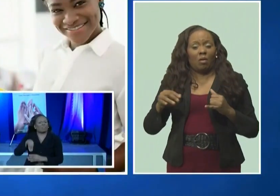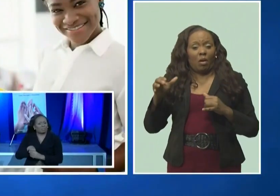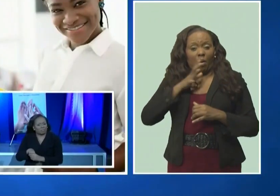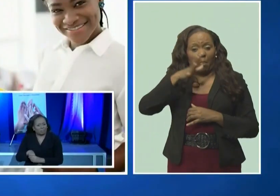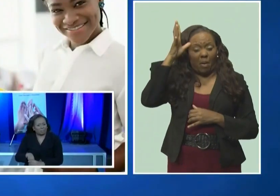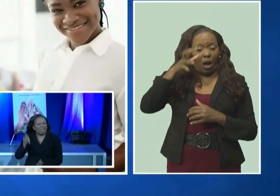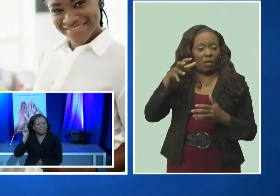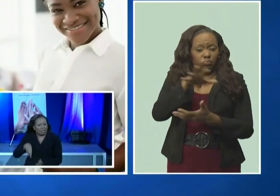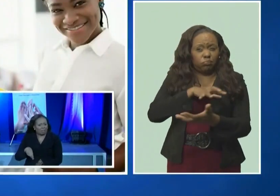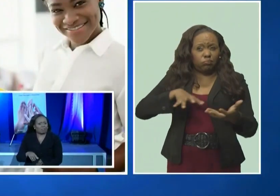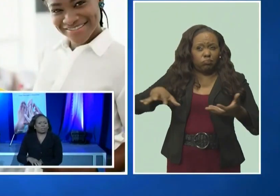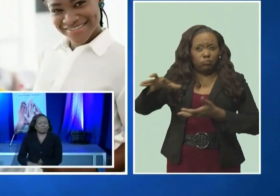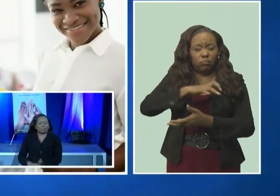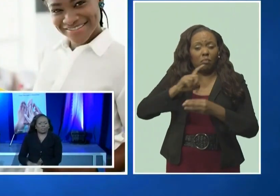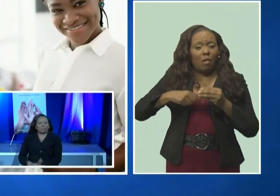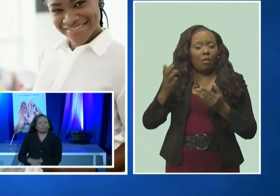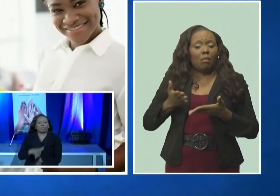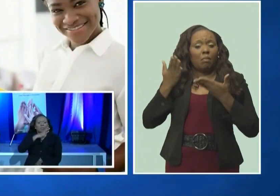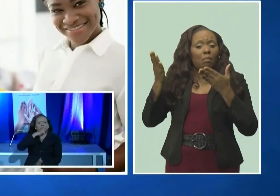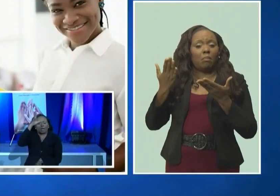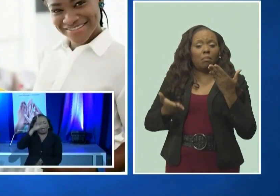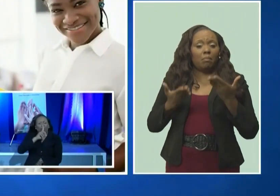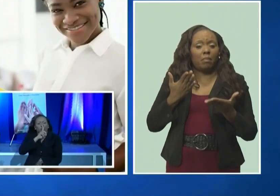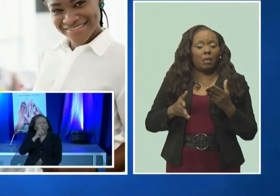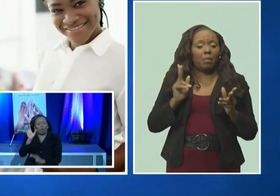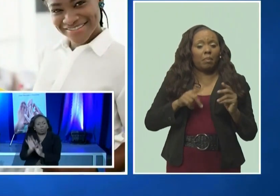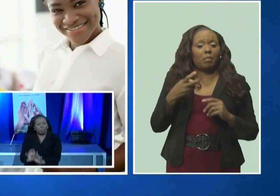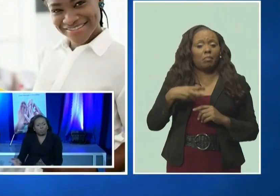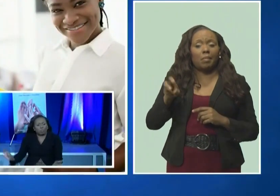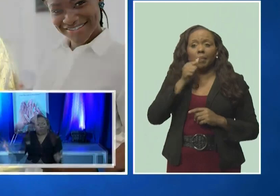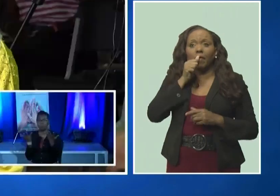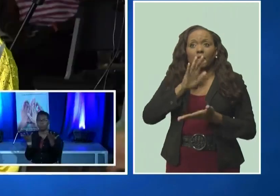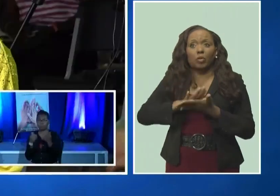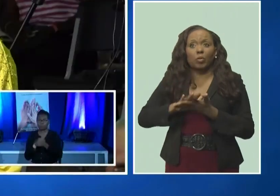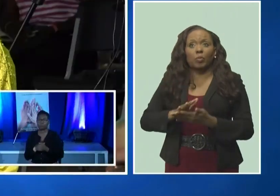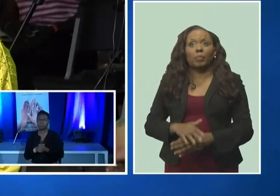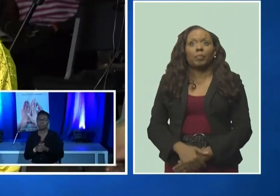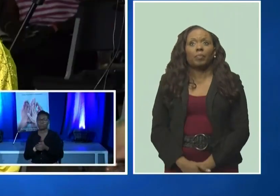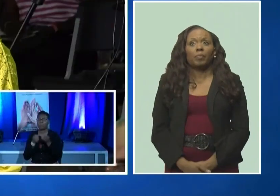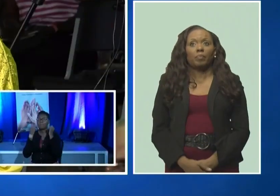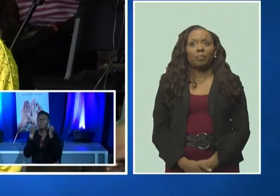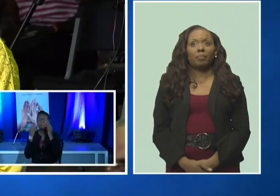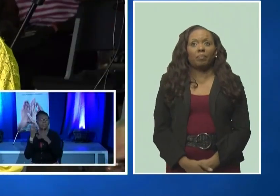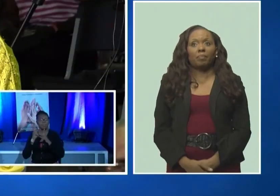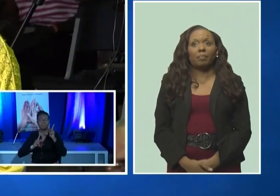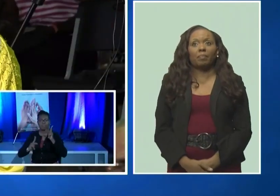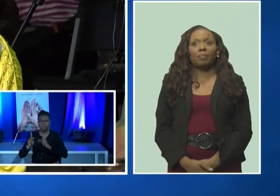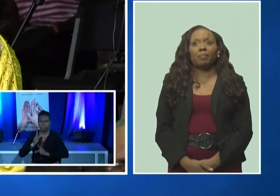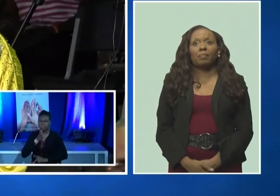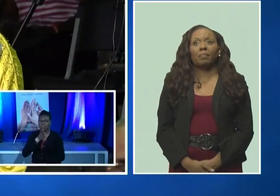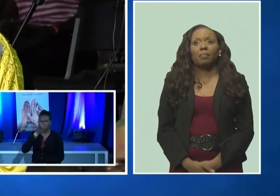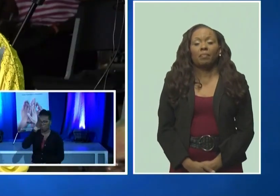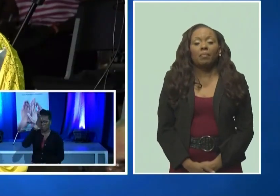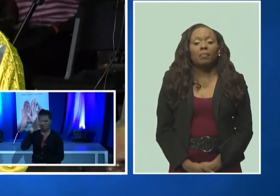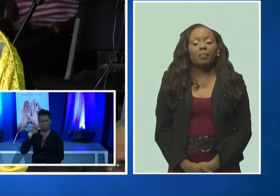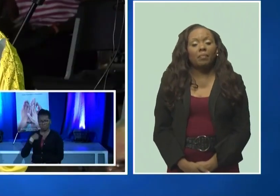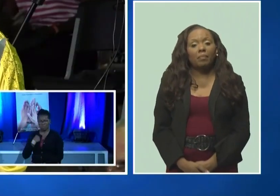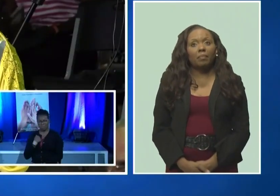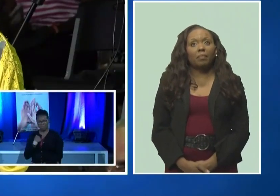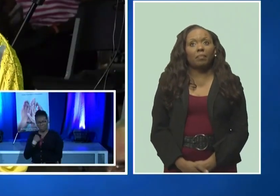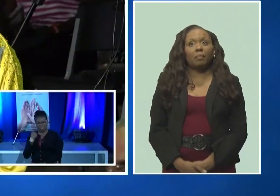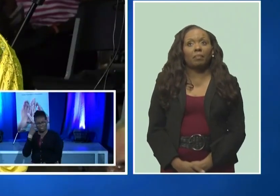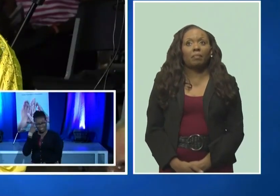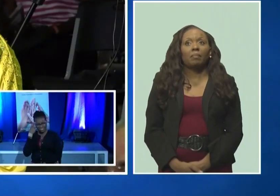over the proposals, many will move their children from the public school system. A number of us are not confident,